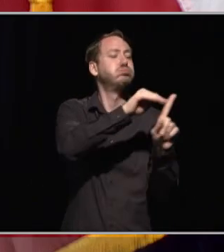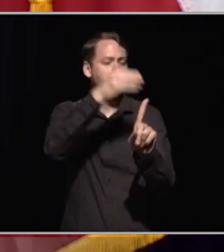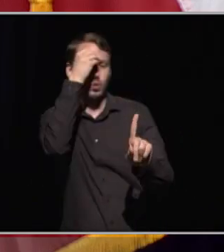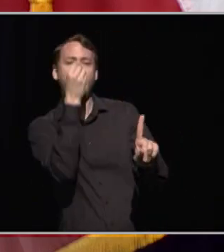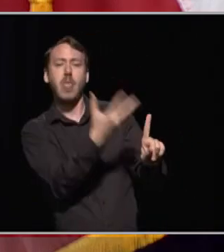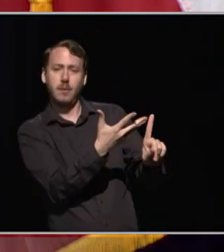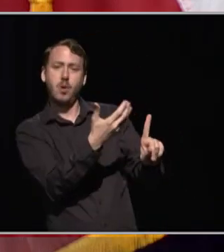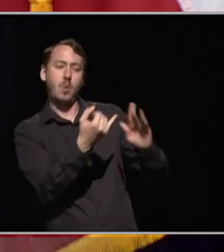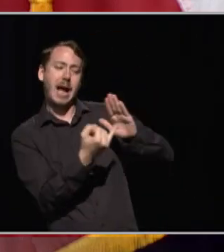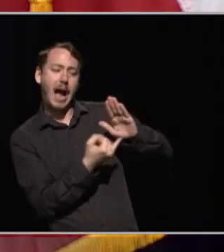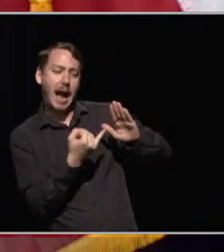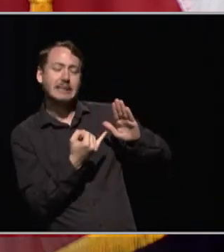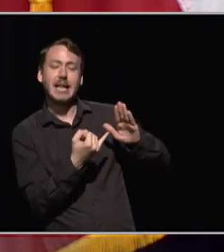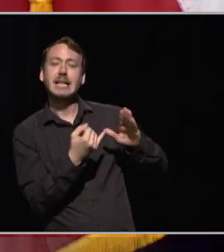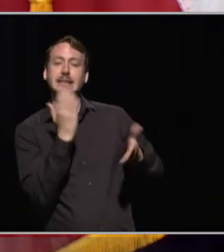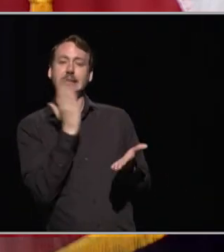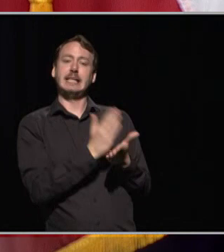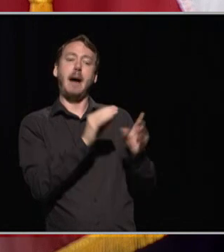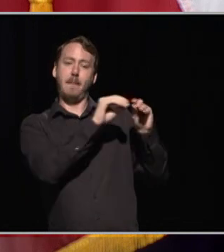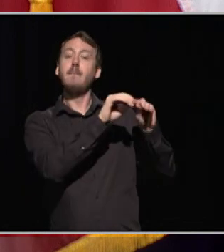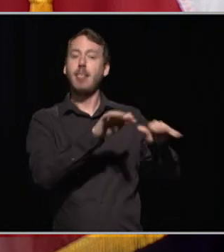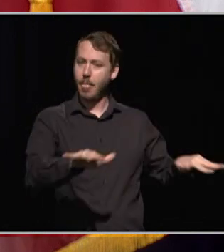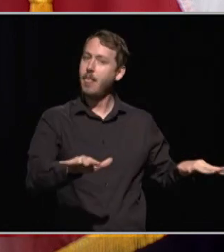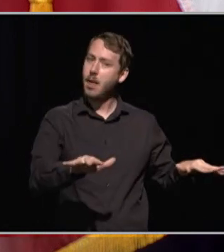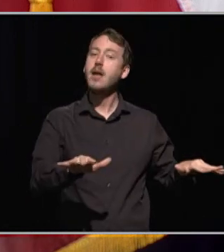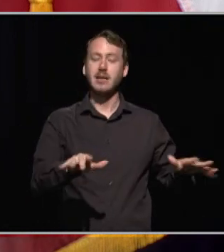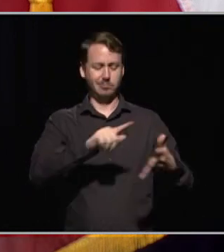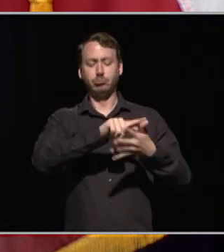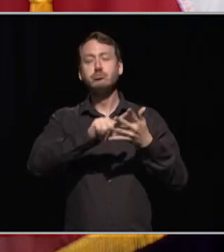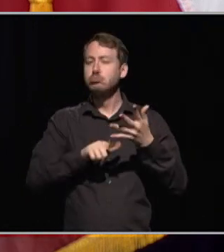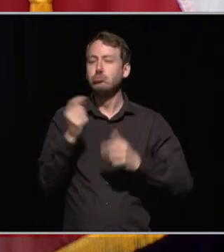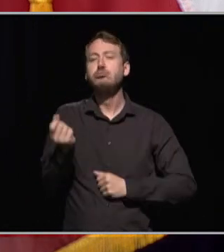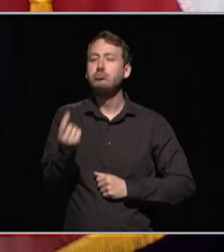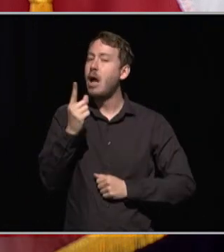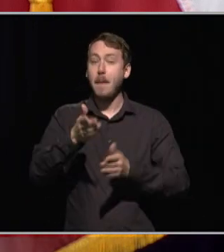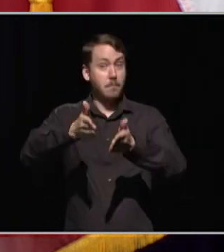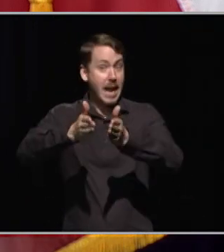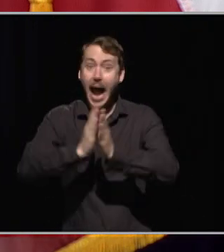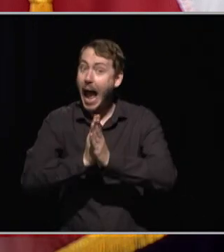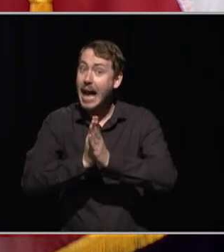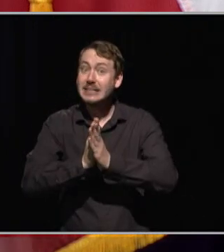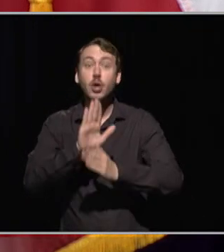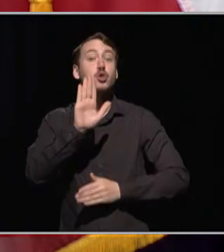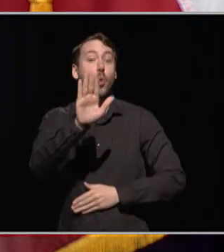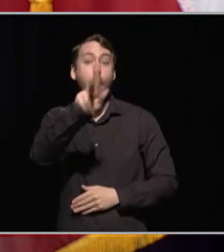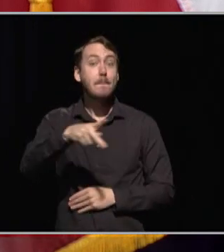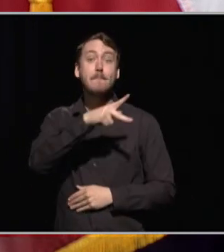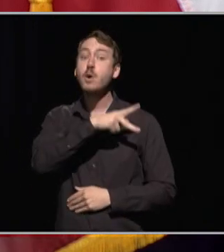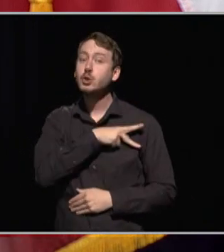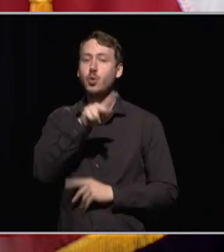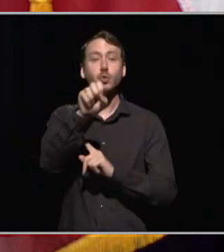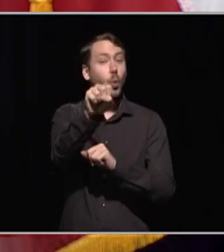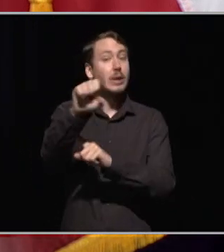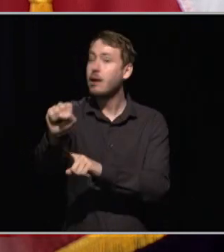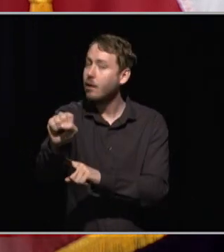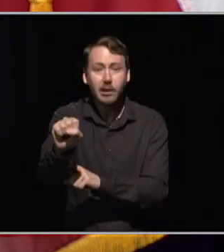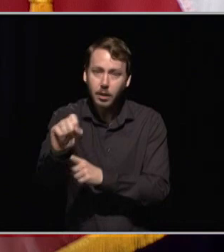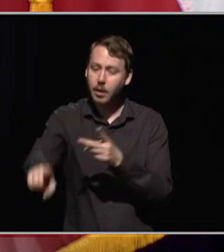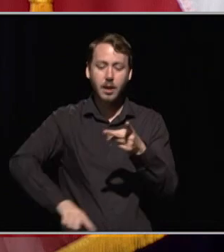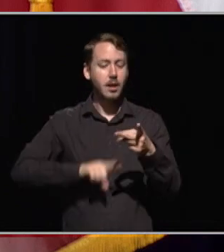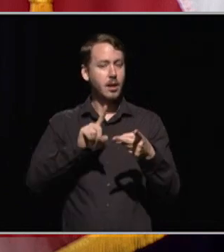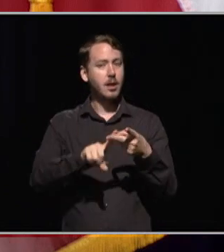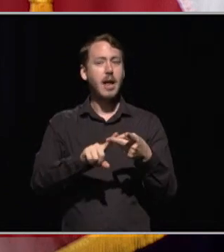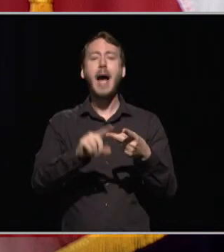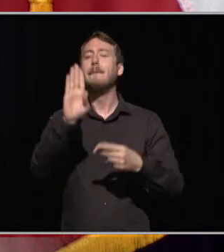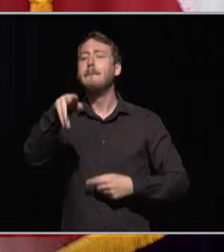be quarantined to stop the spread of the virus. But again, Metro Health will not ask for information such as social security numbers or